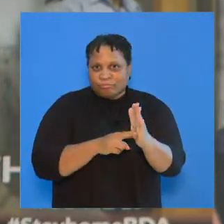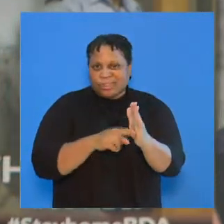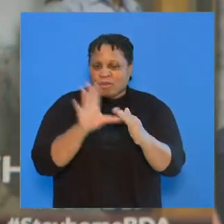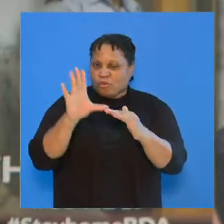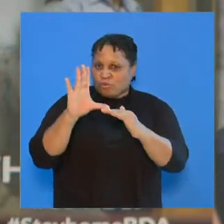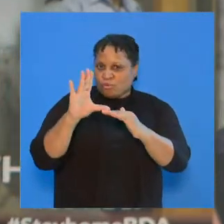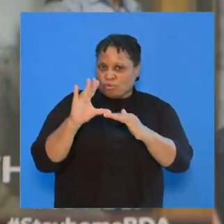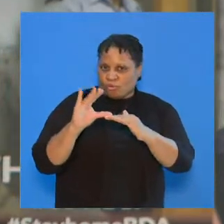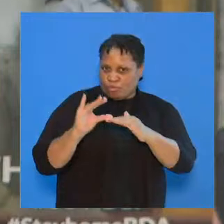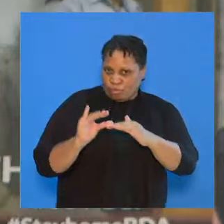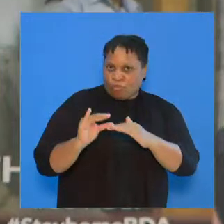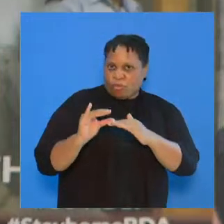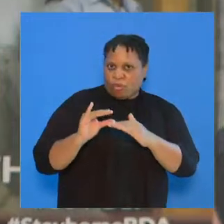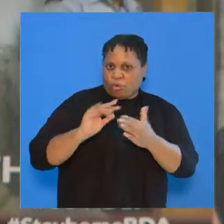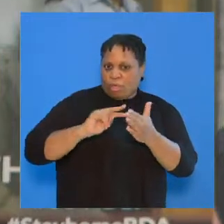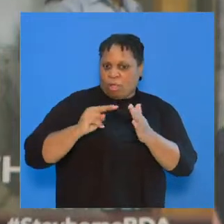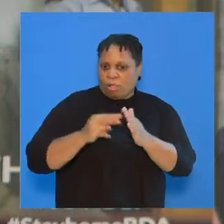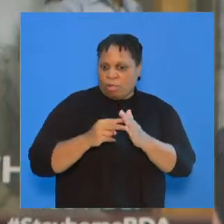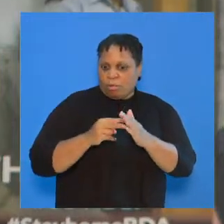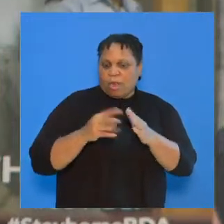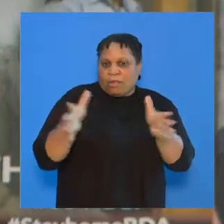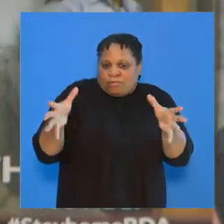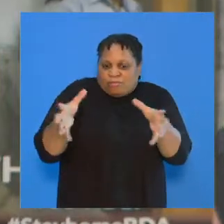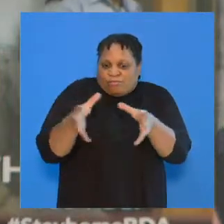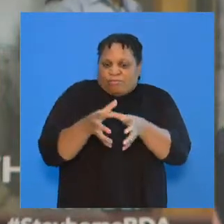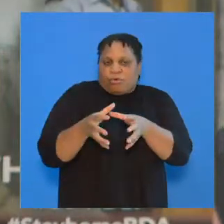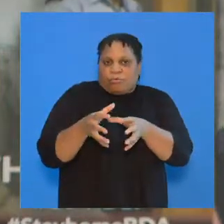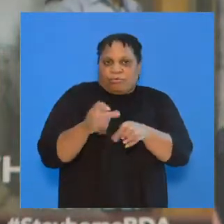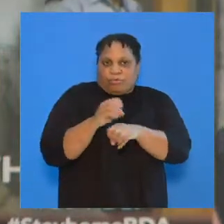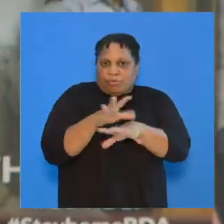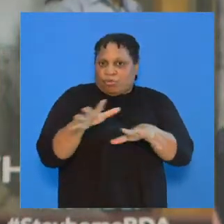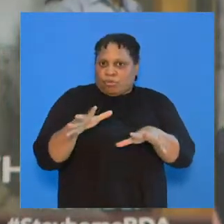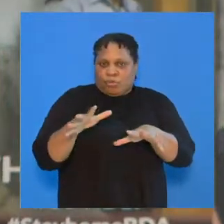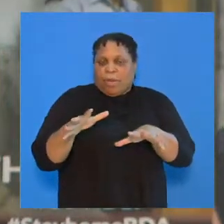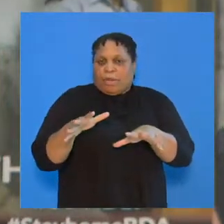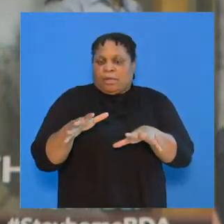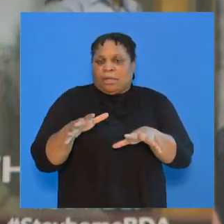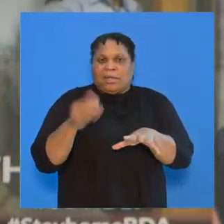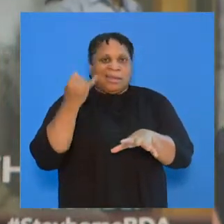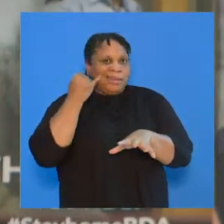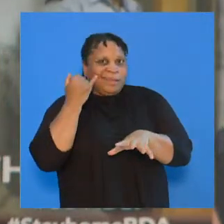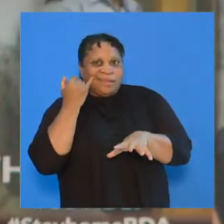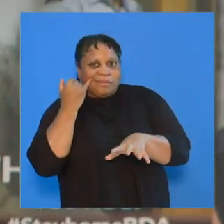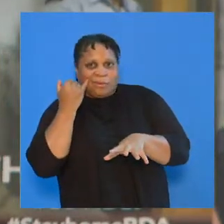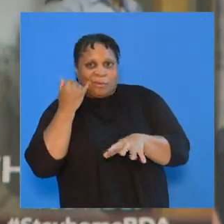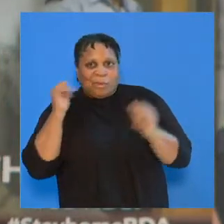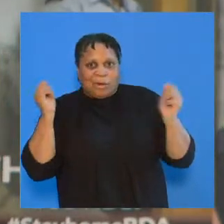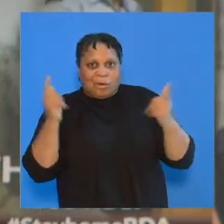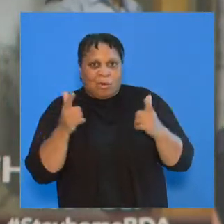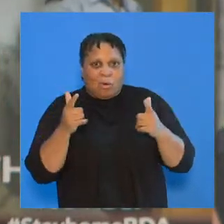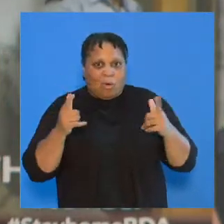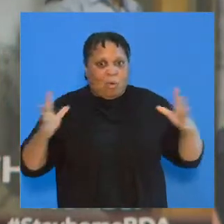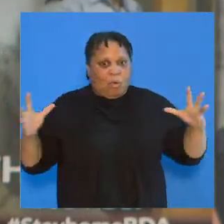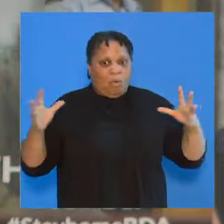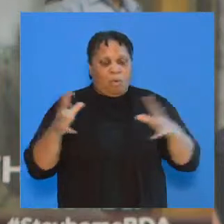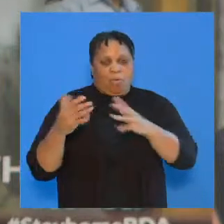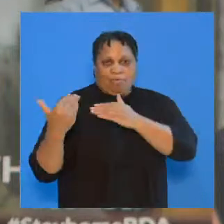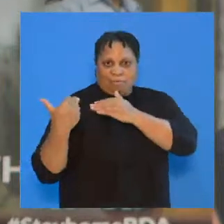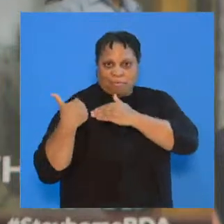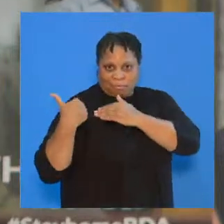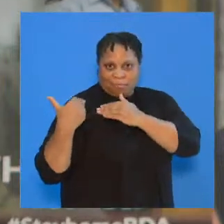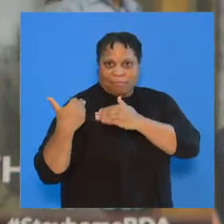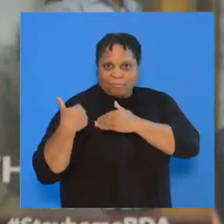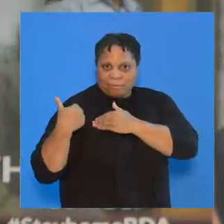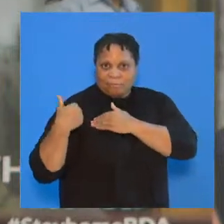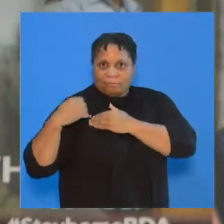reduce the risk of the spread of the coronavirus. And if we do not all collectively do our part, we